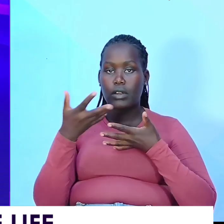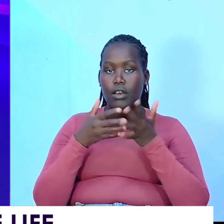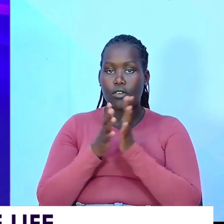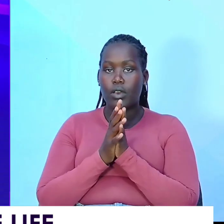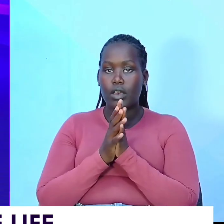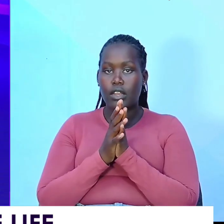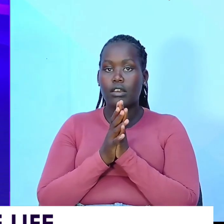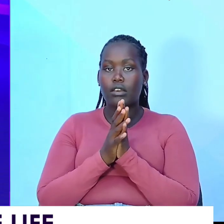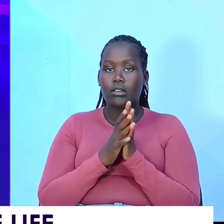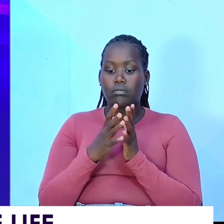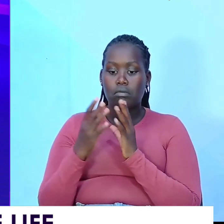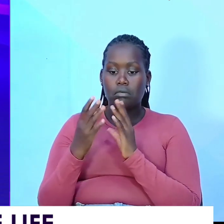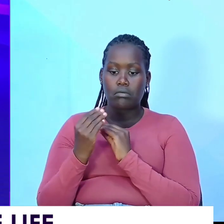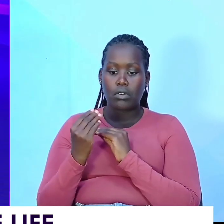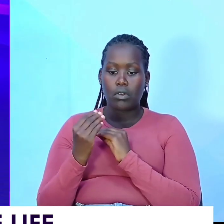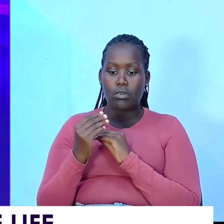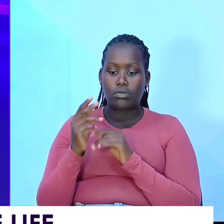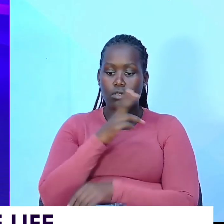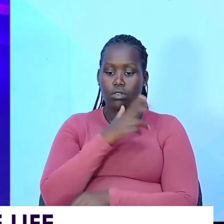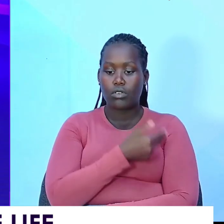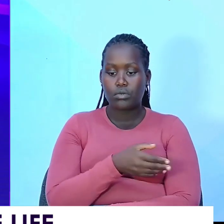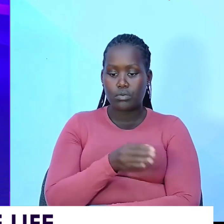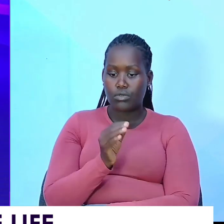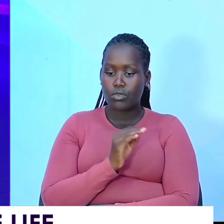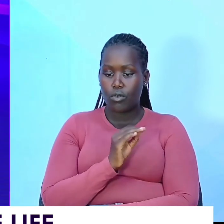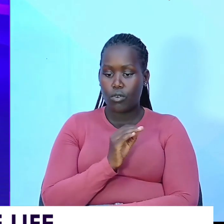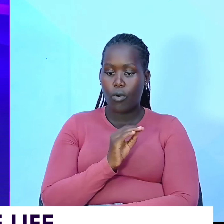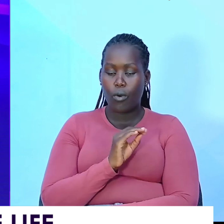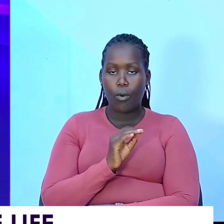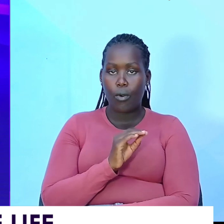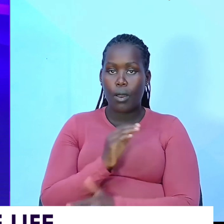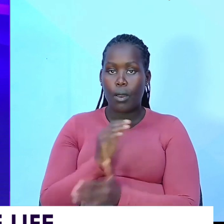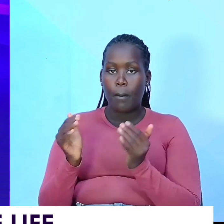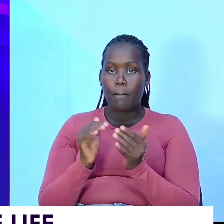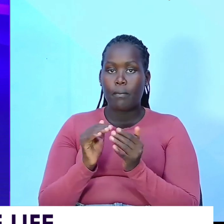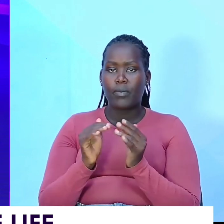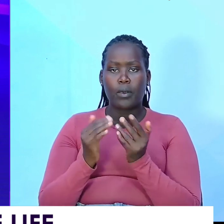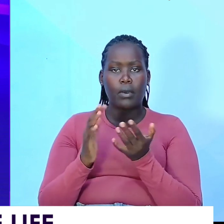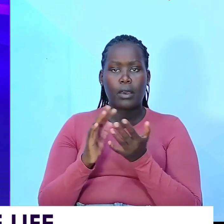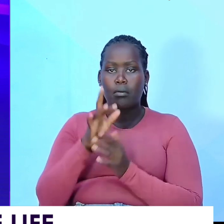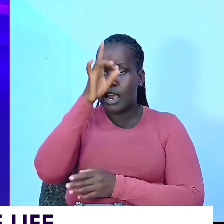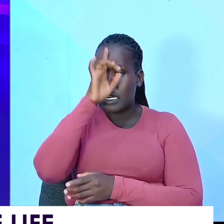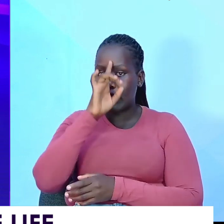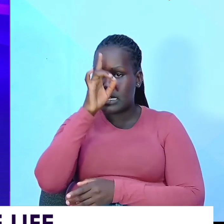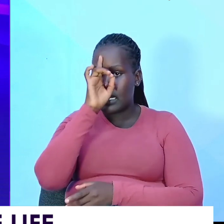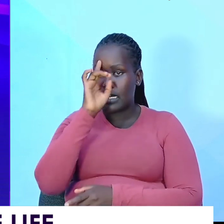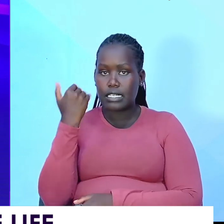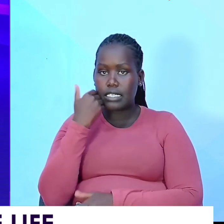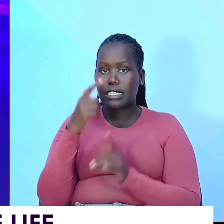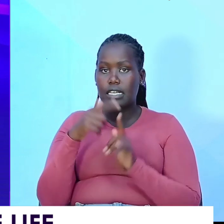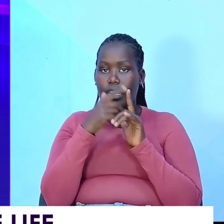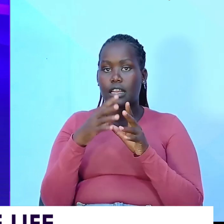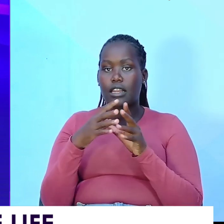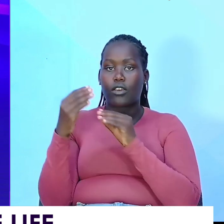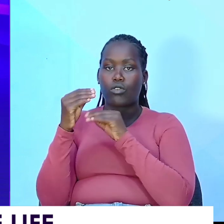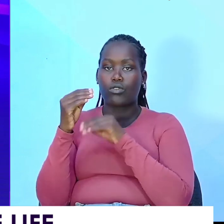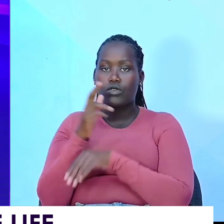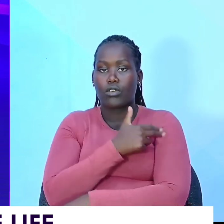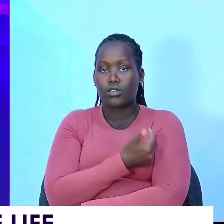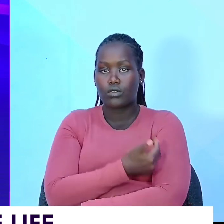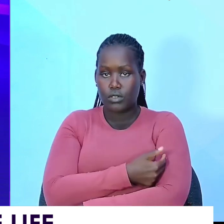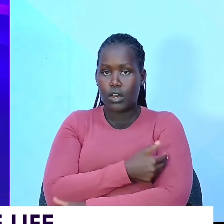not easily go to the hospital. Okay. They really have to be very sick to go to the hospital. I don't know where that comes from. But